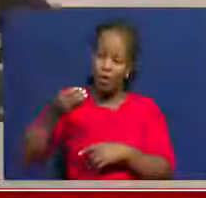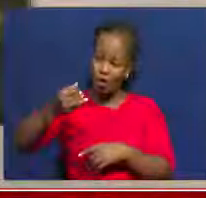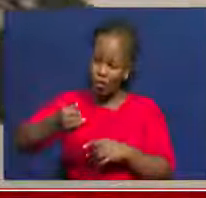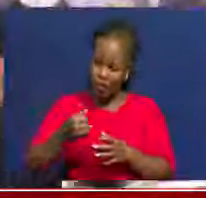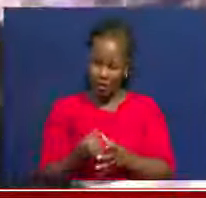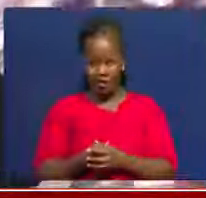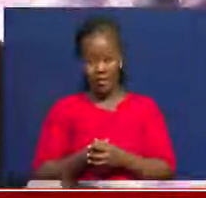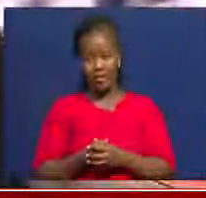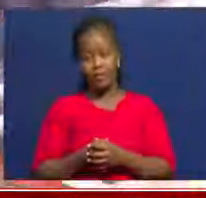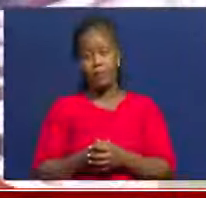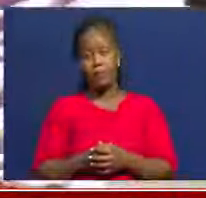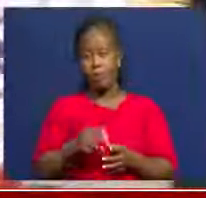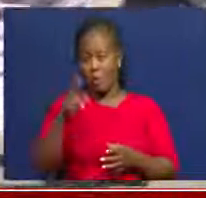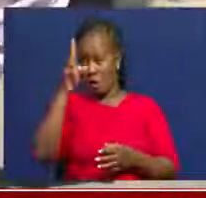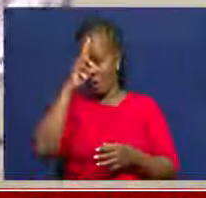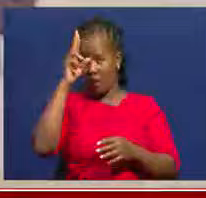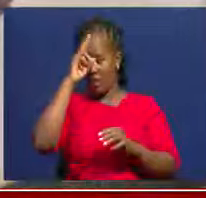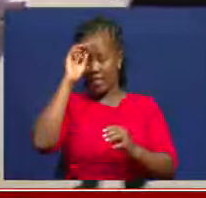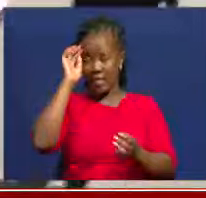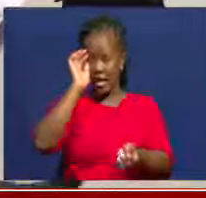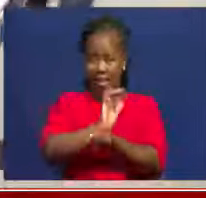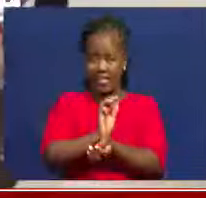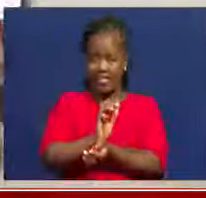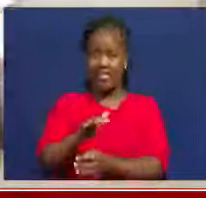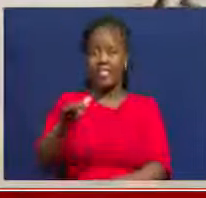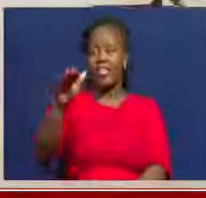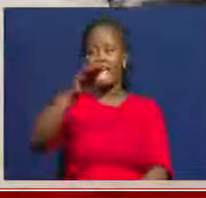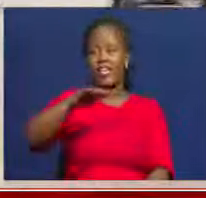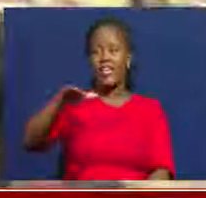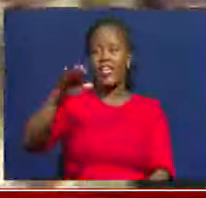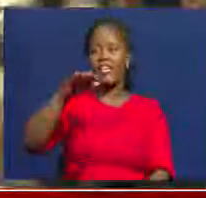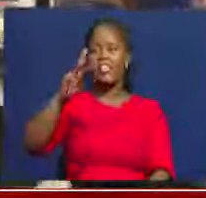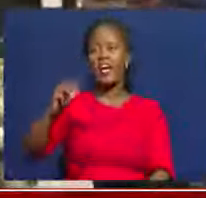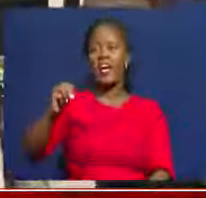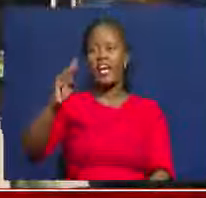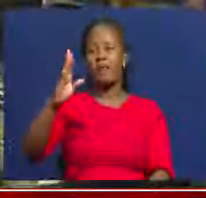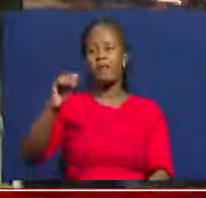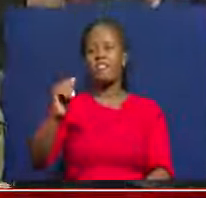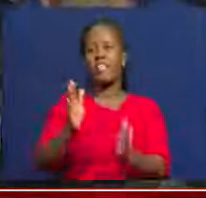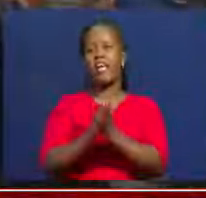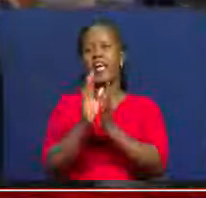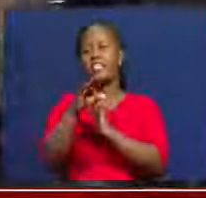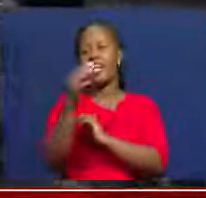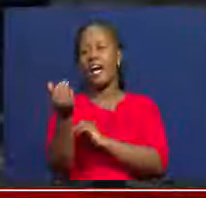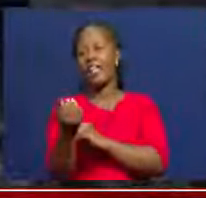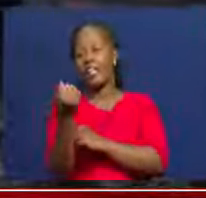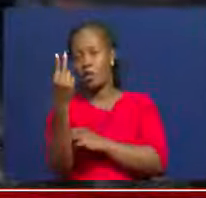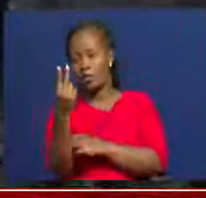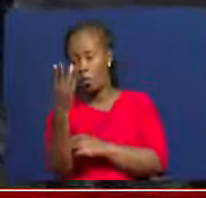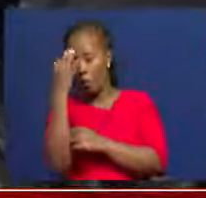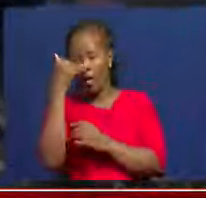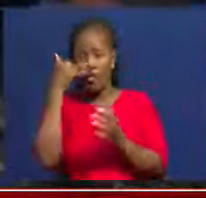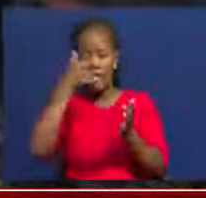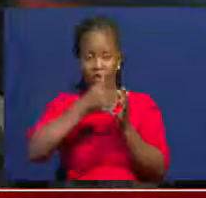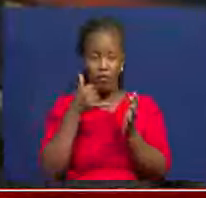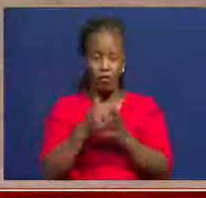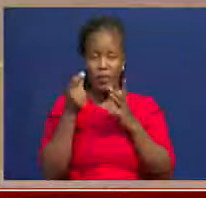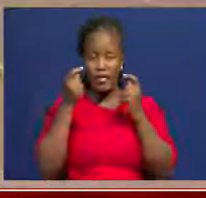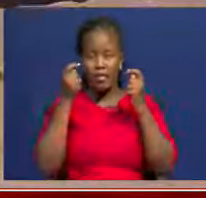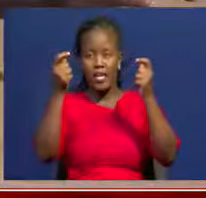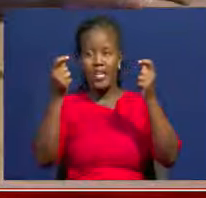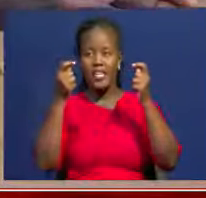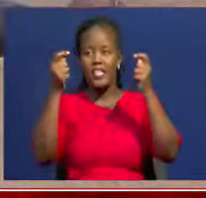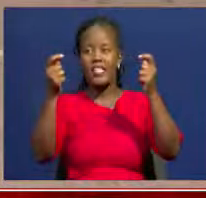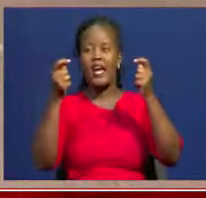confrontations, police arrested Barwesa MCA Josephat Lokorio and two others for participating in the demos.